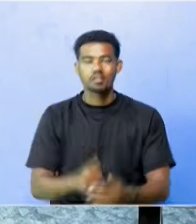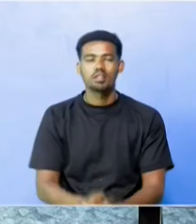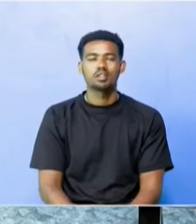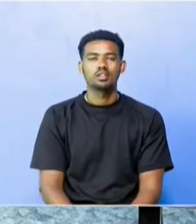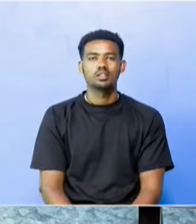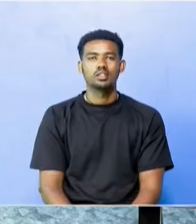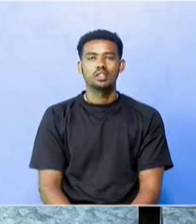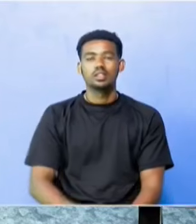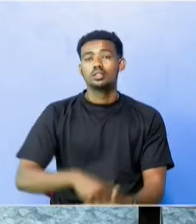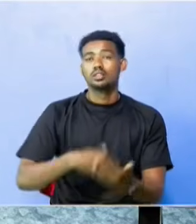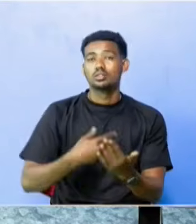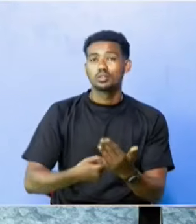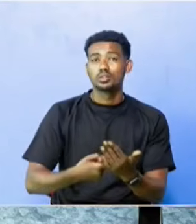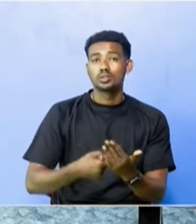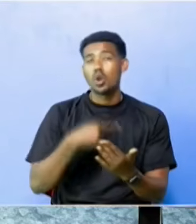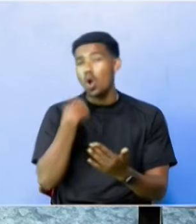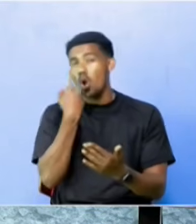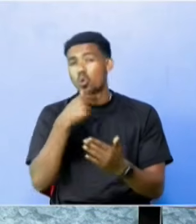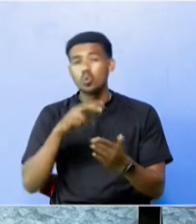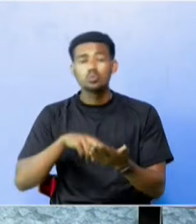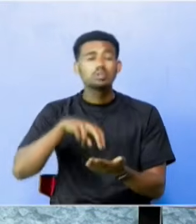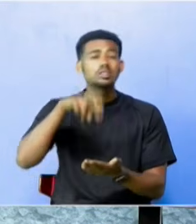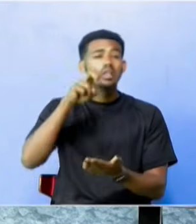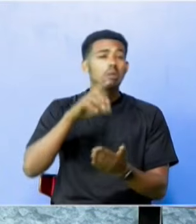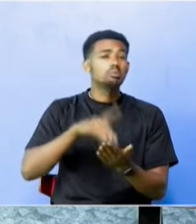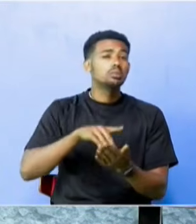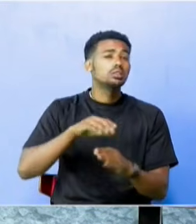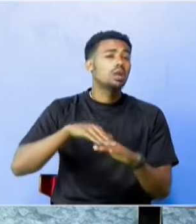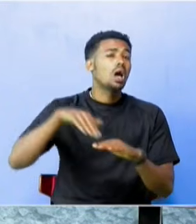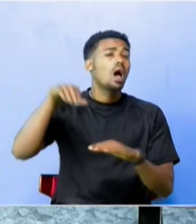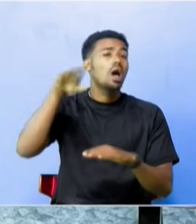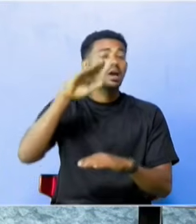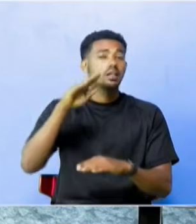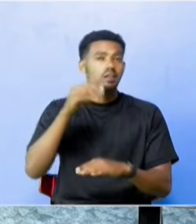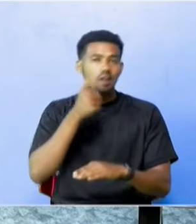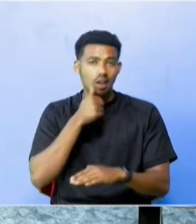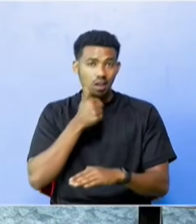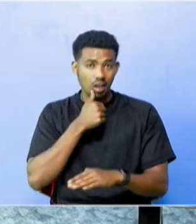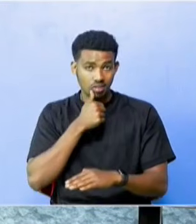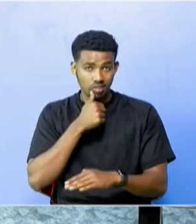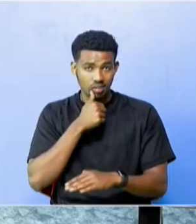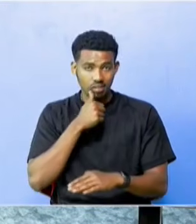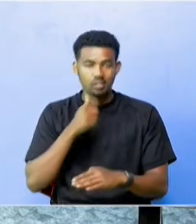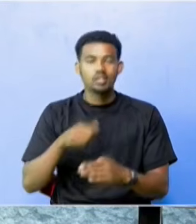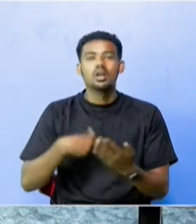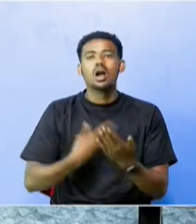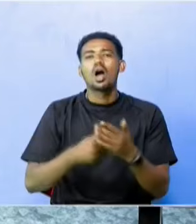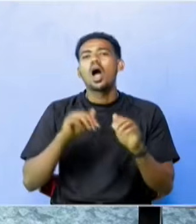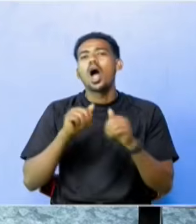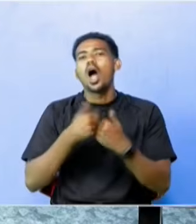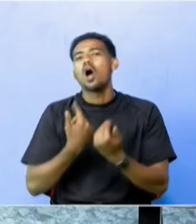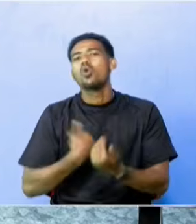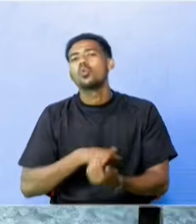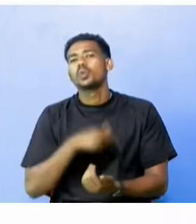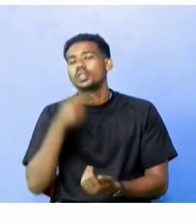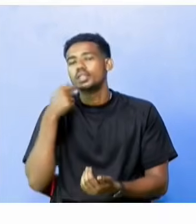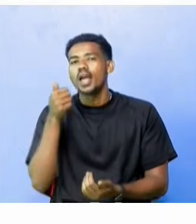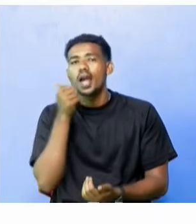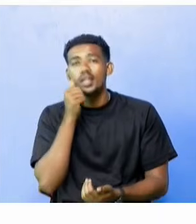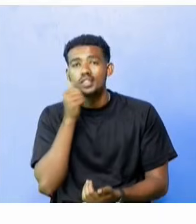meters. So, who jumps higher? It is Aster, right? So how do we say?